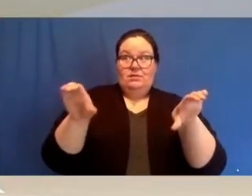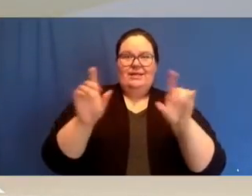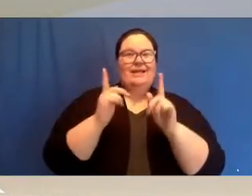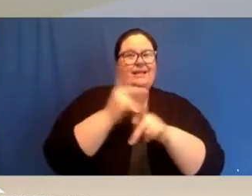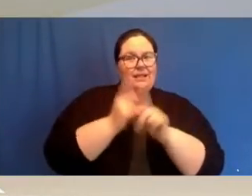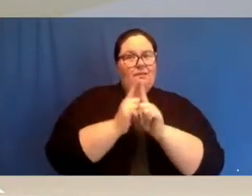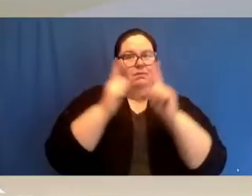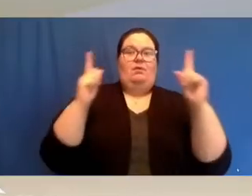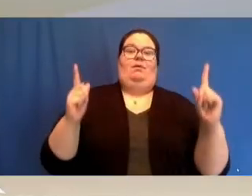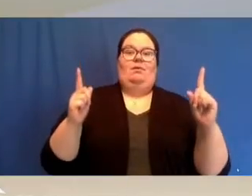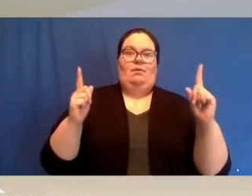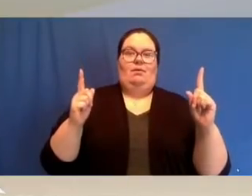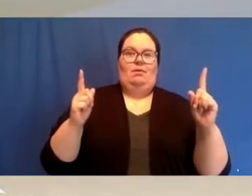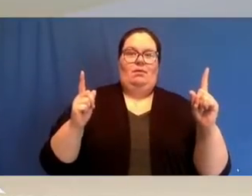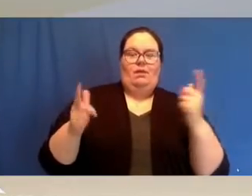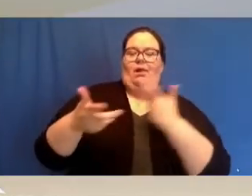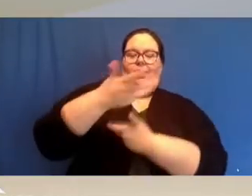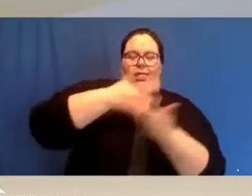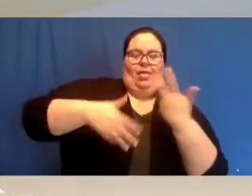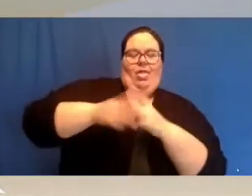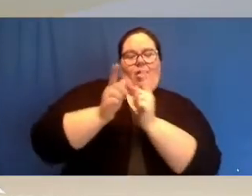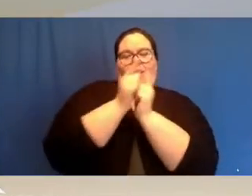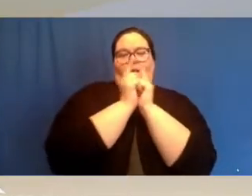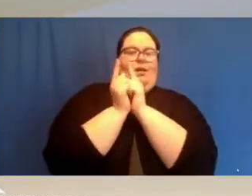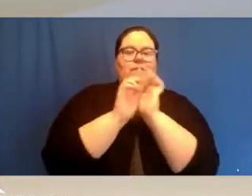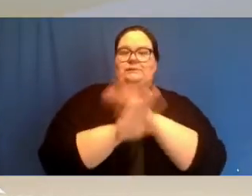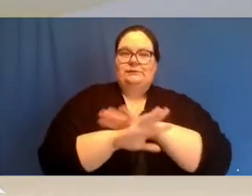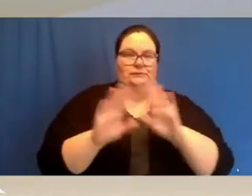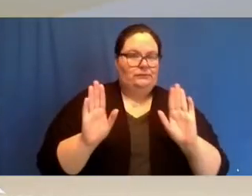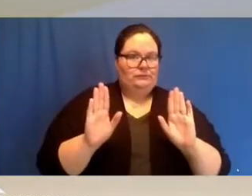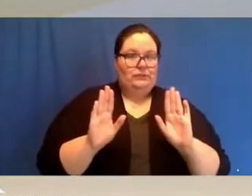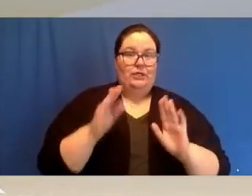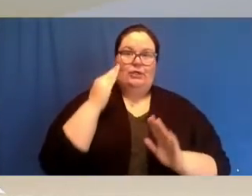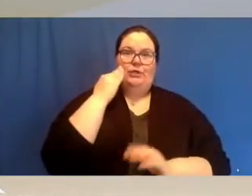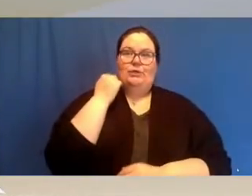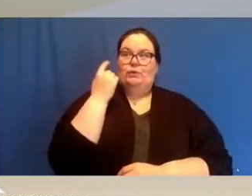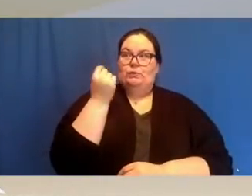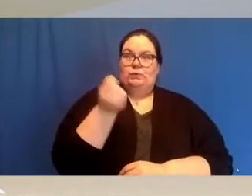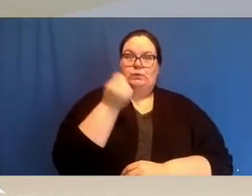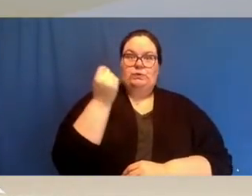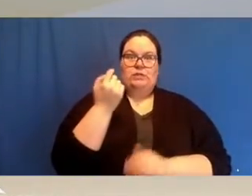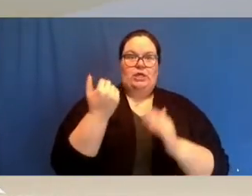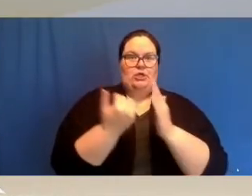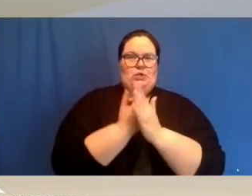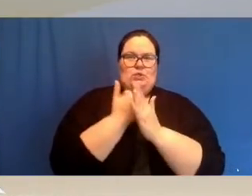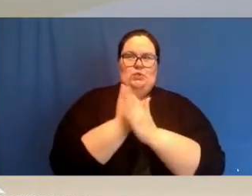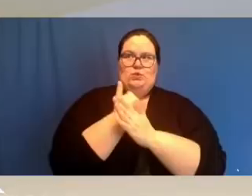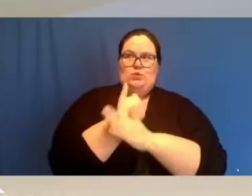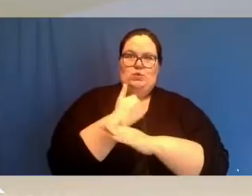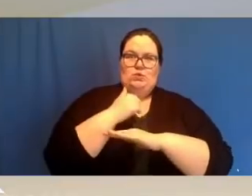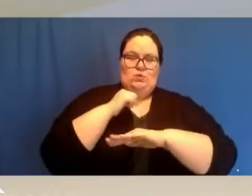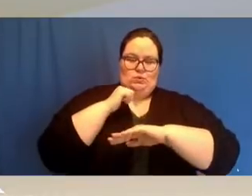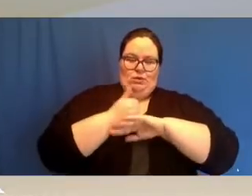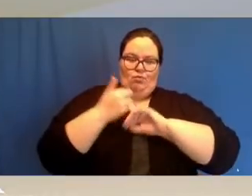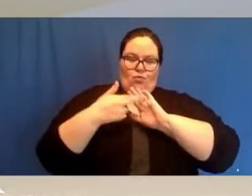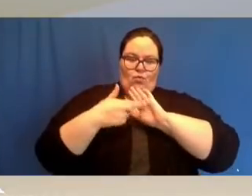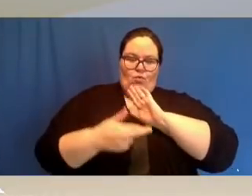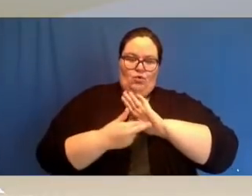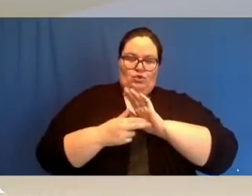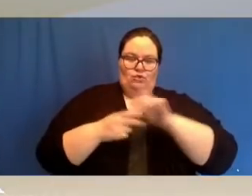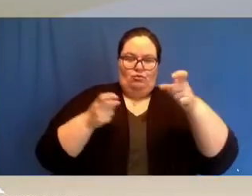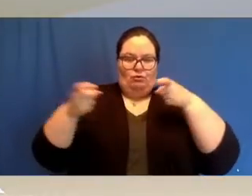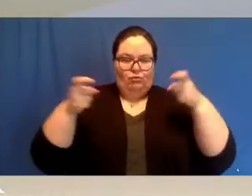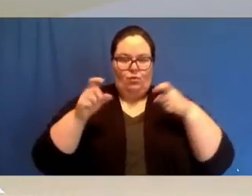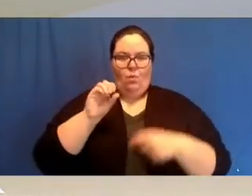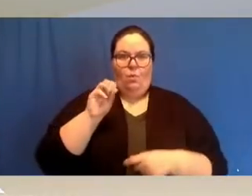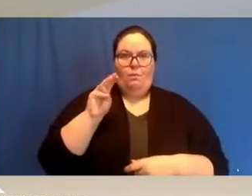distant. On Tuesday, I announced new interim measures aimed at mitigating the spread of the Omicron variant and